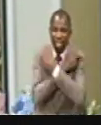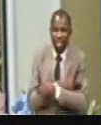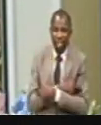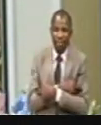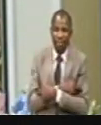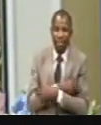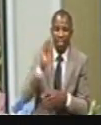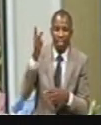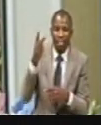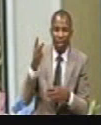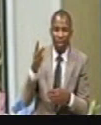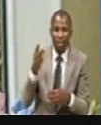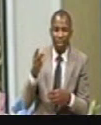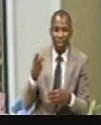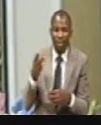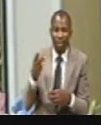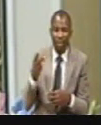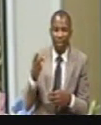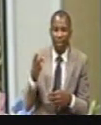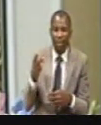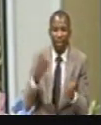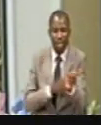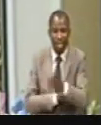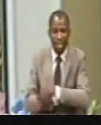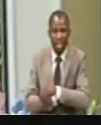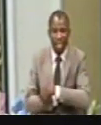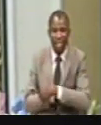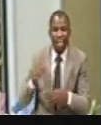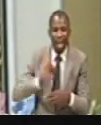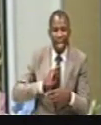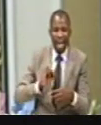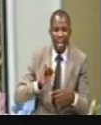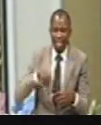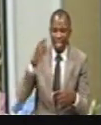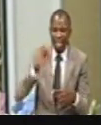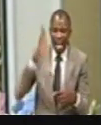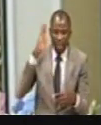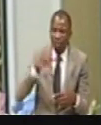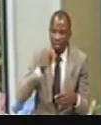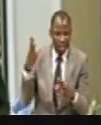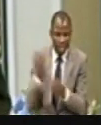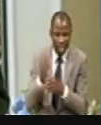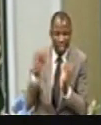the pain relief, and the pain was so severe. The second day, I said, I will not take